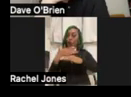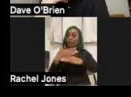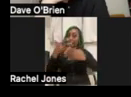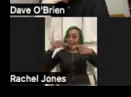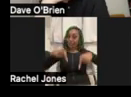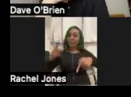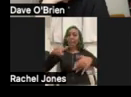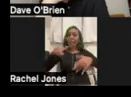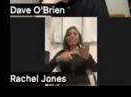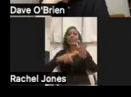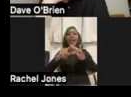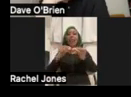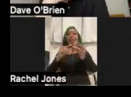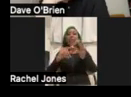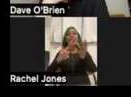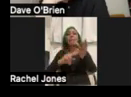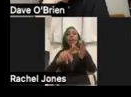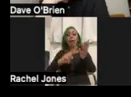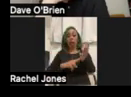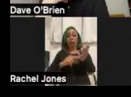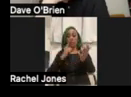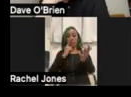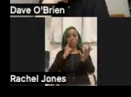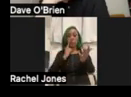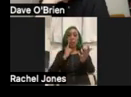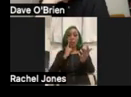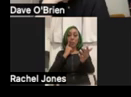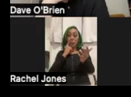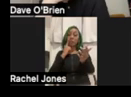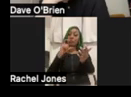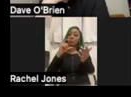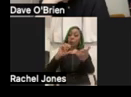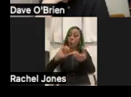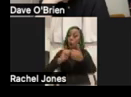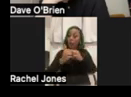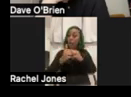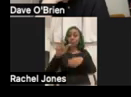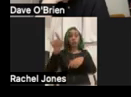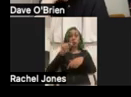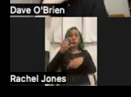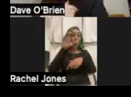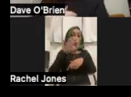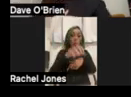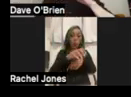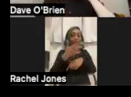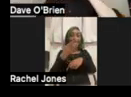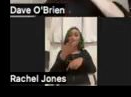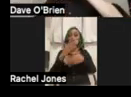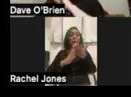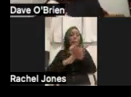The way the project works is that a collaborator would choose a location that's particularly meaningful or memorable for